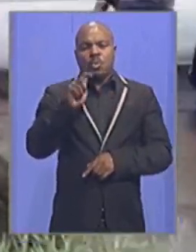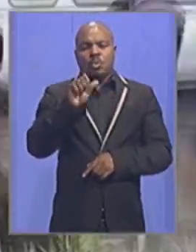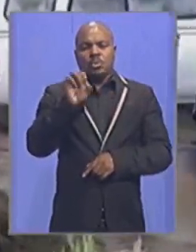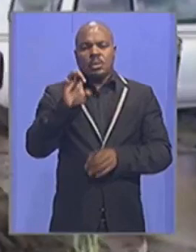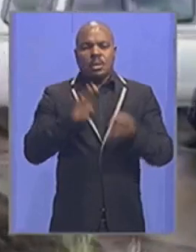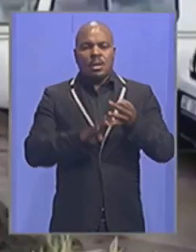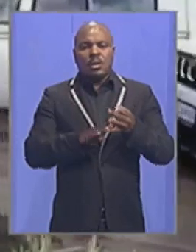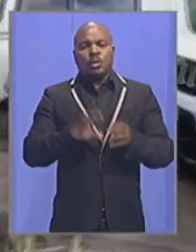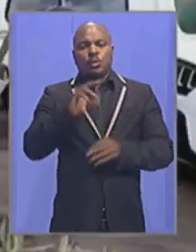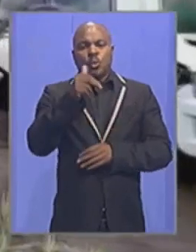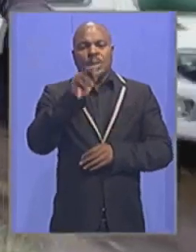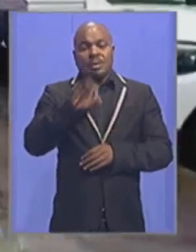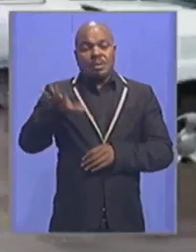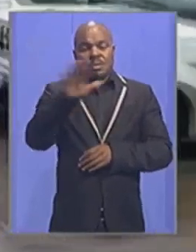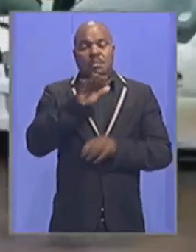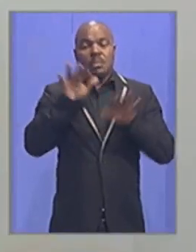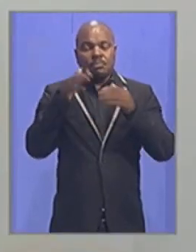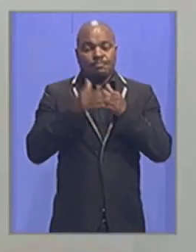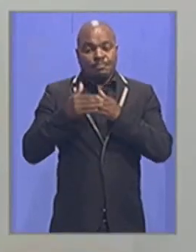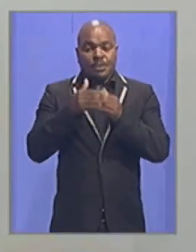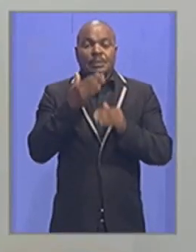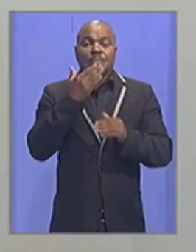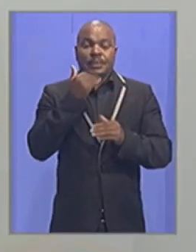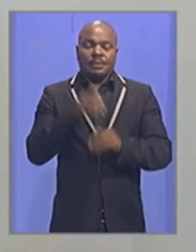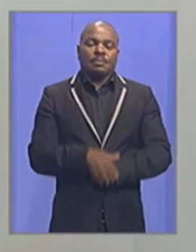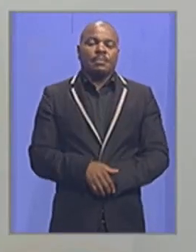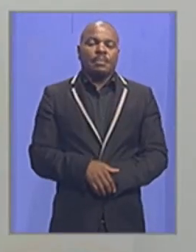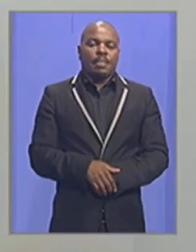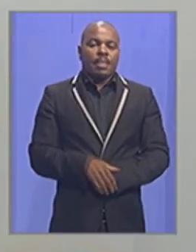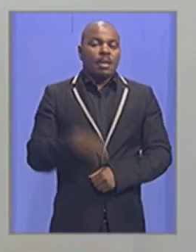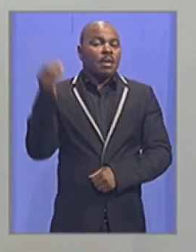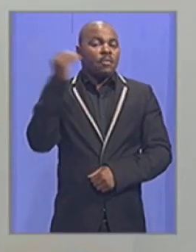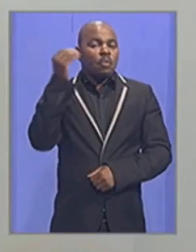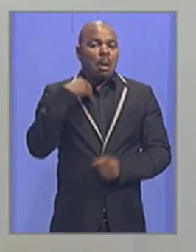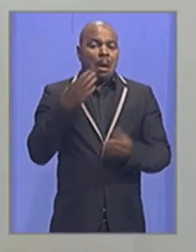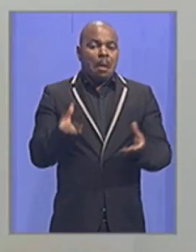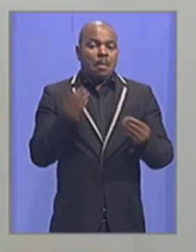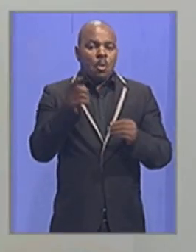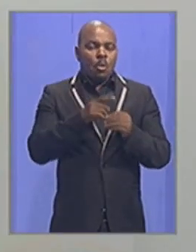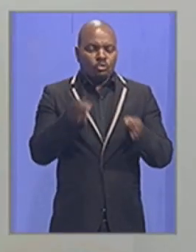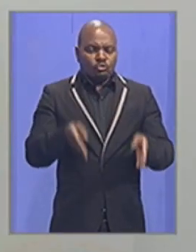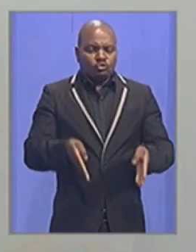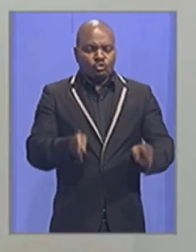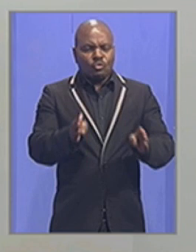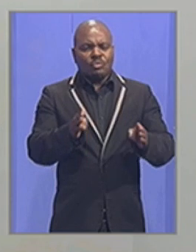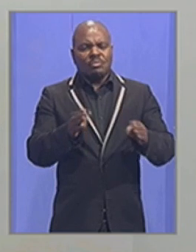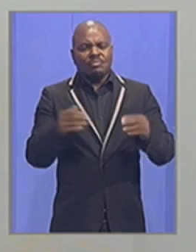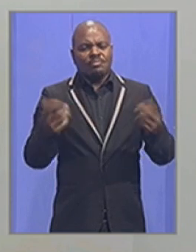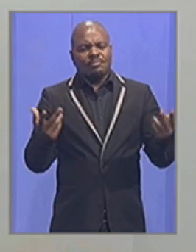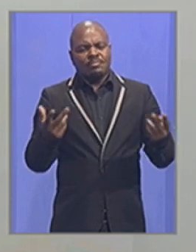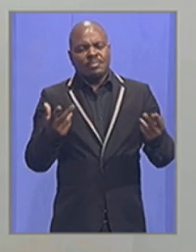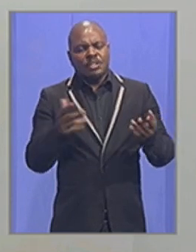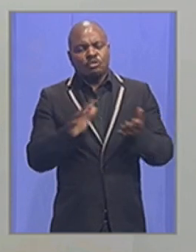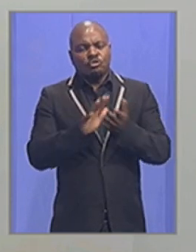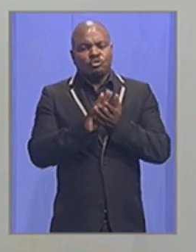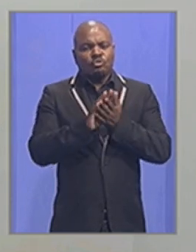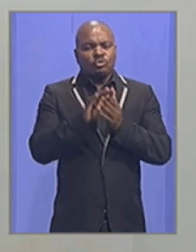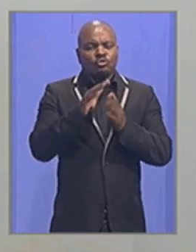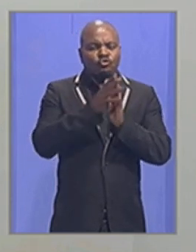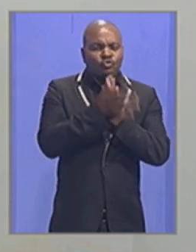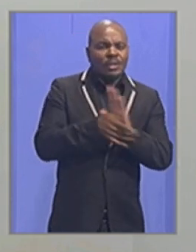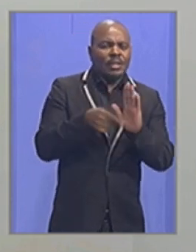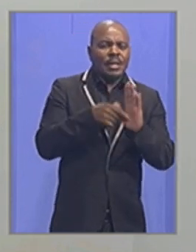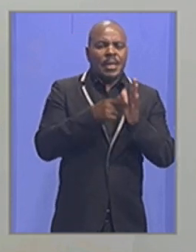bagwetsi ba rotloeditse go ela tlhoko. We have received information that the road infrastructure in some parts of our province has been damaged following the